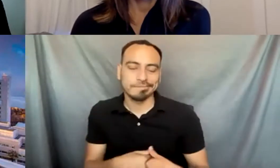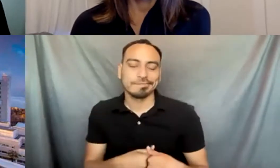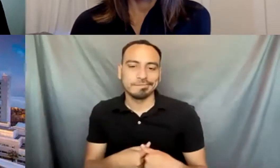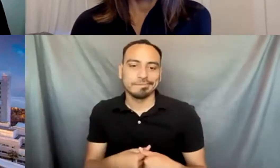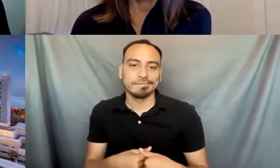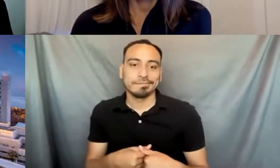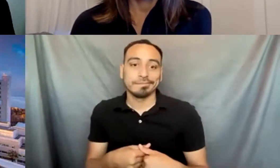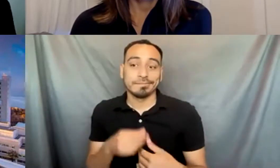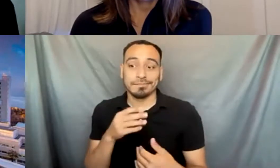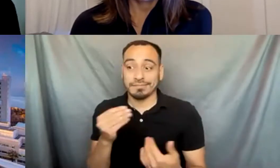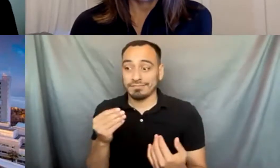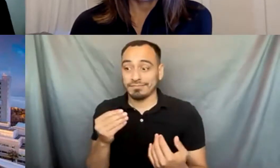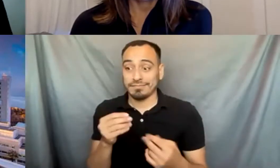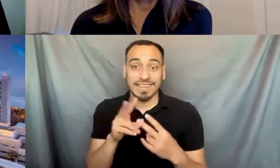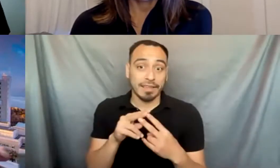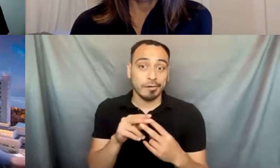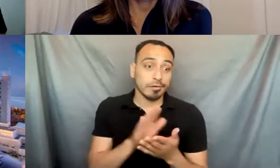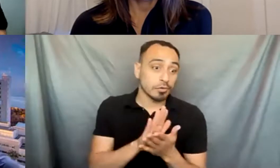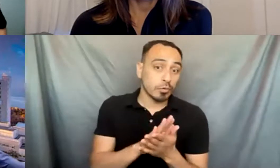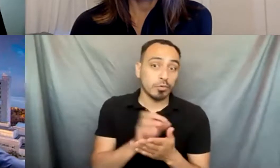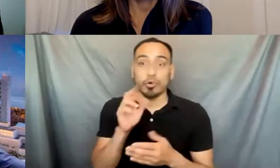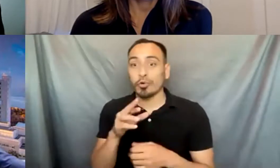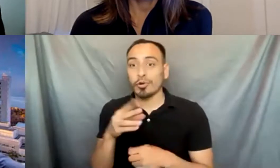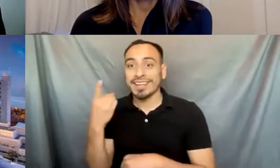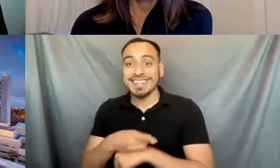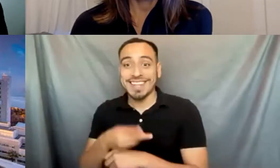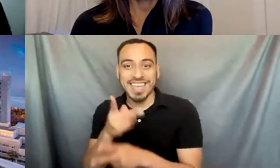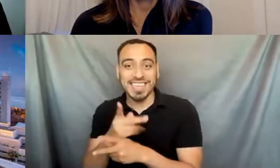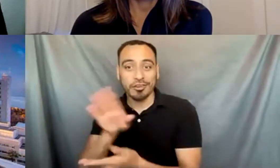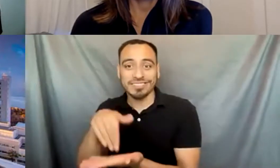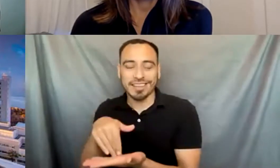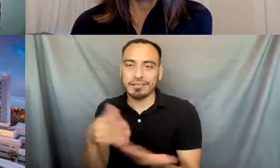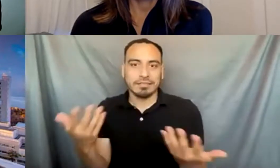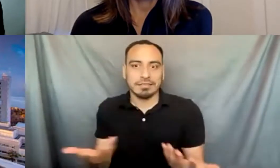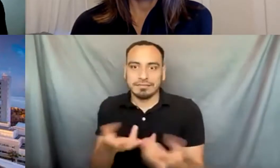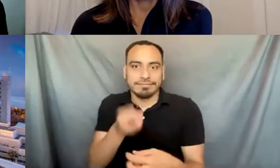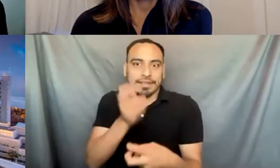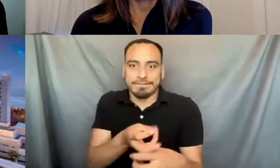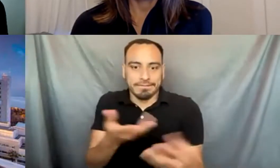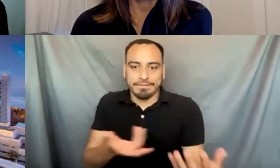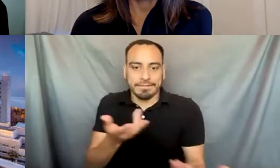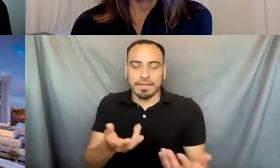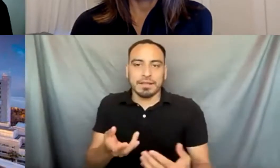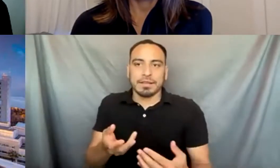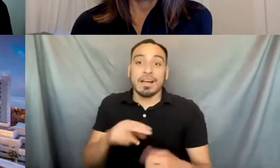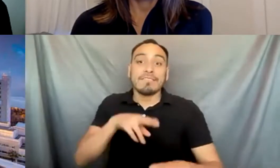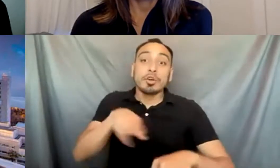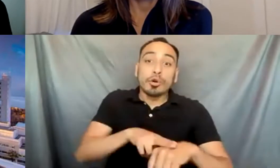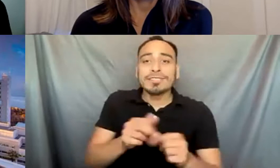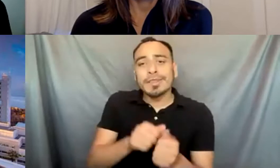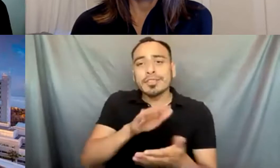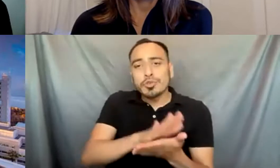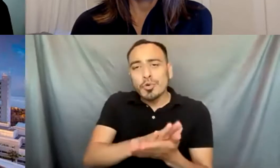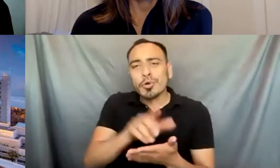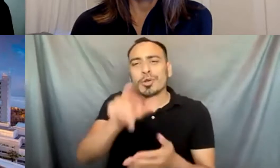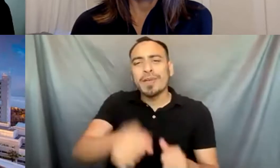either a school or a daycare type of a scenario. One potential difference being, obviously in the school, we can set up furniture and